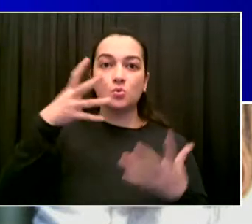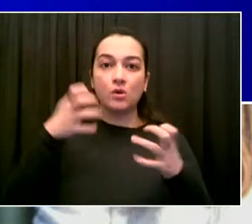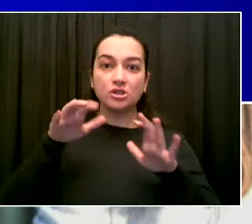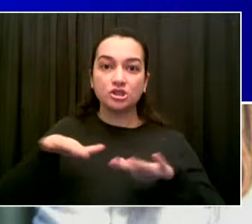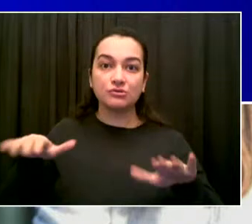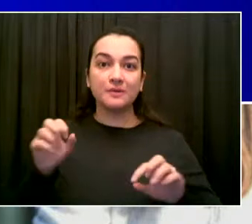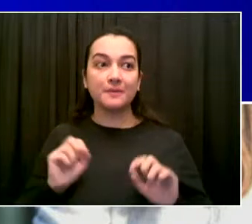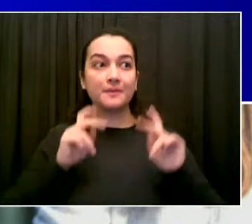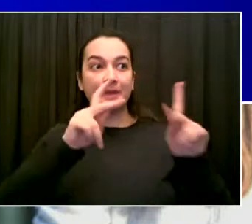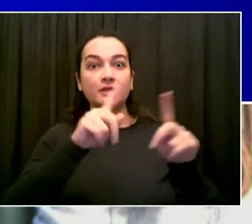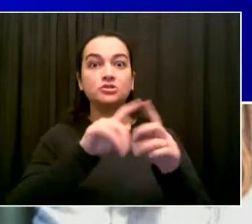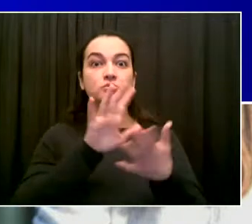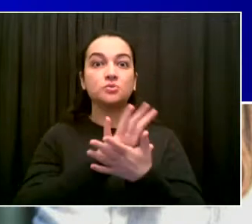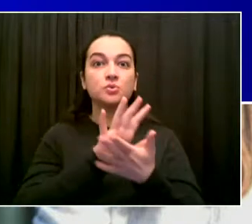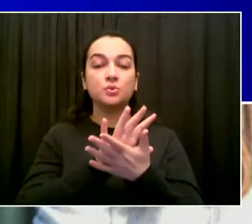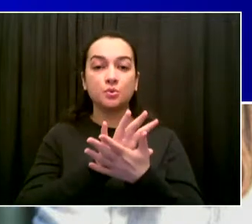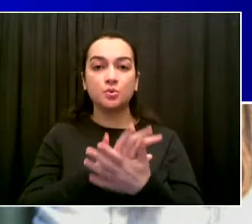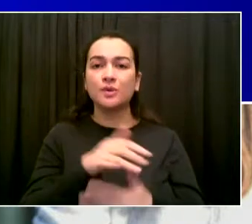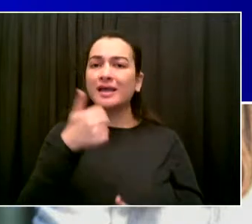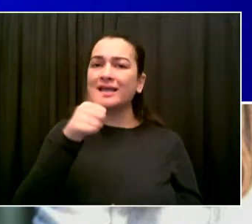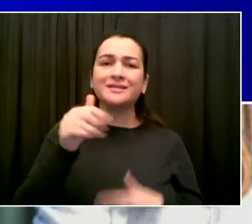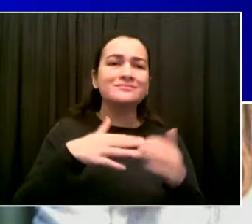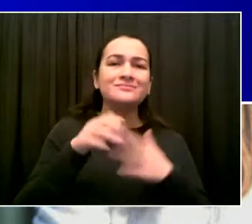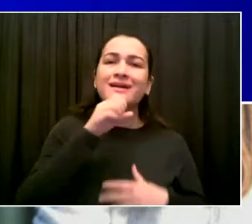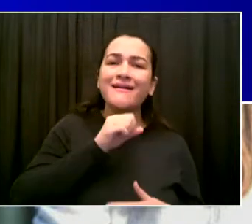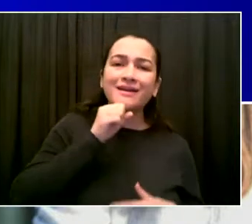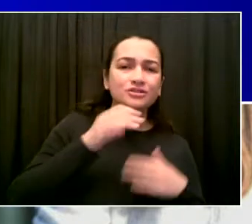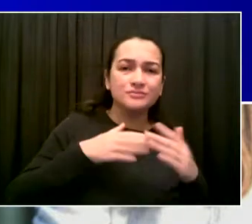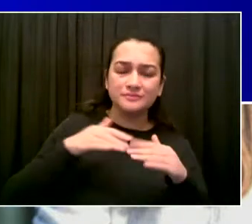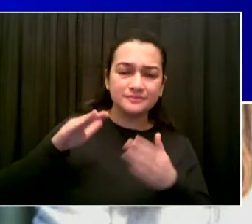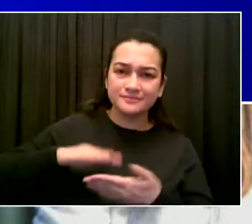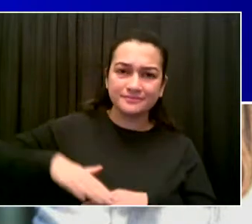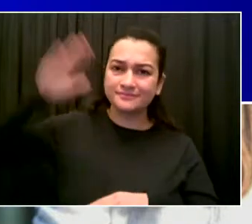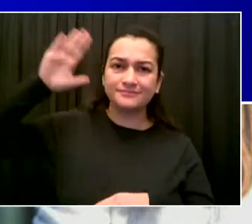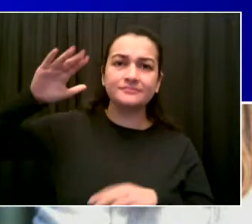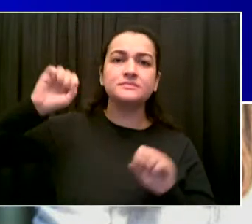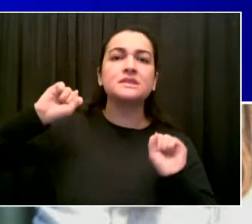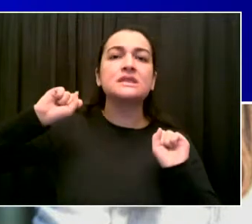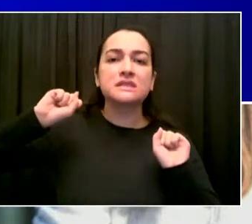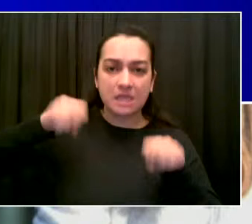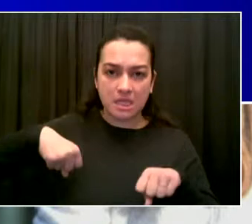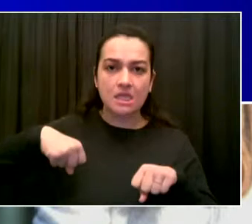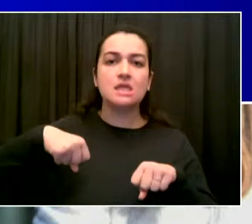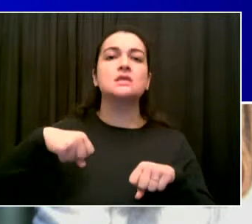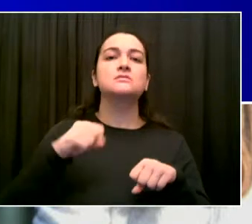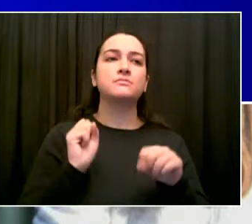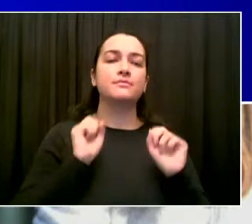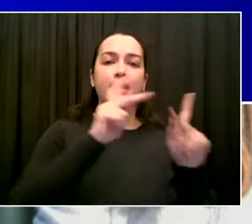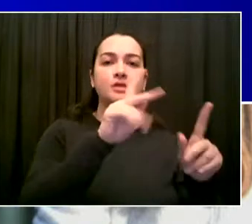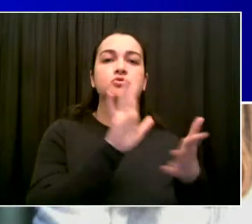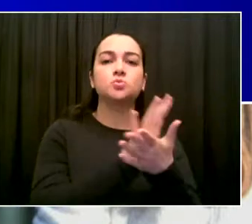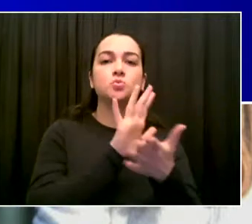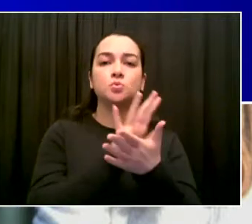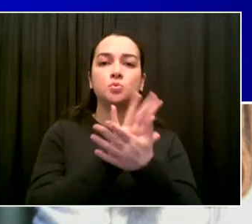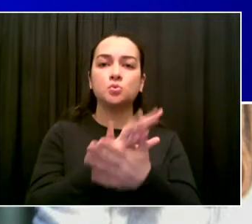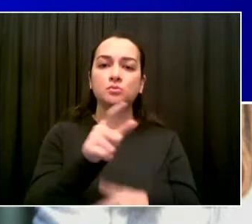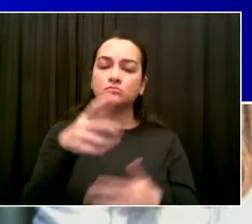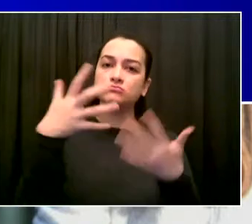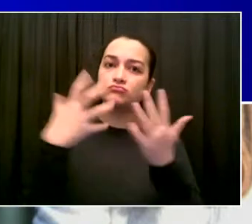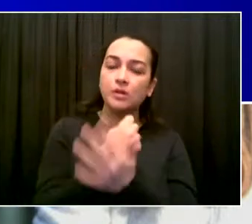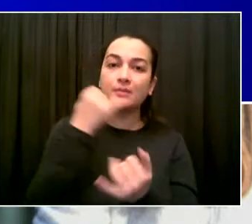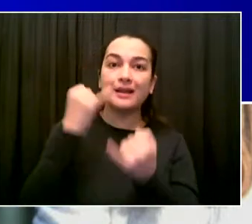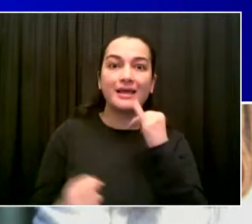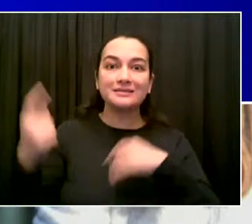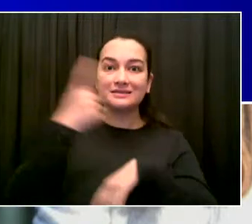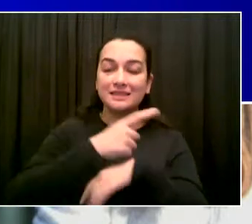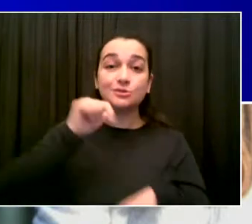obviously still waiting for the final sign-off from the state, but we're getting ready to go. And we'll be having more to say soon